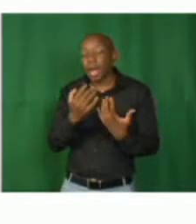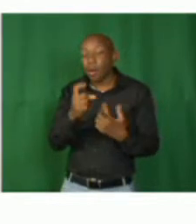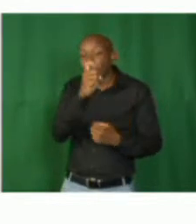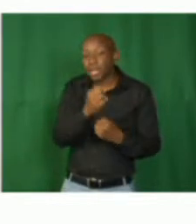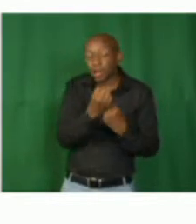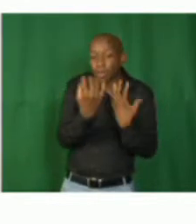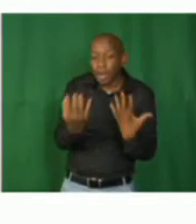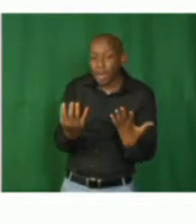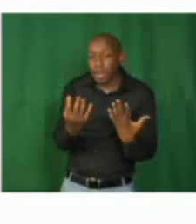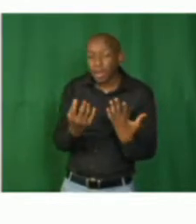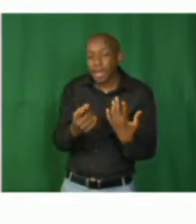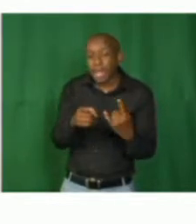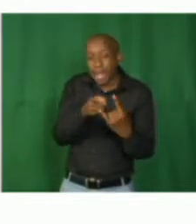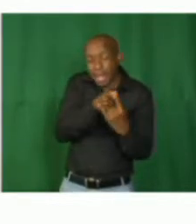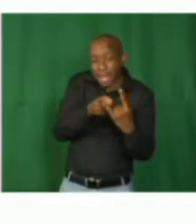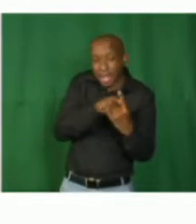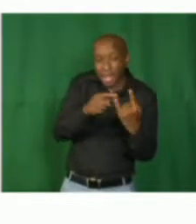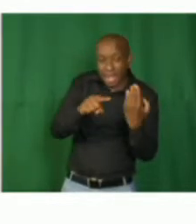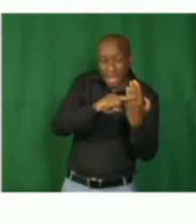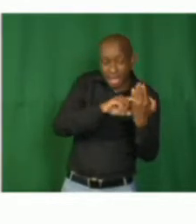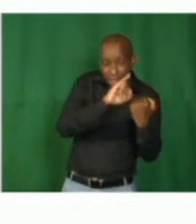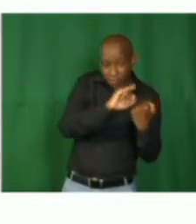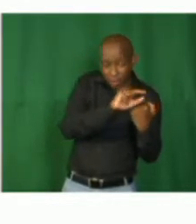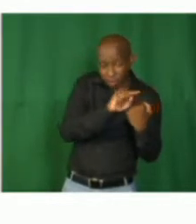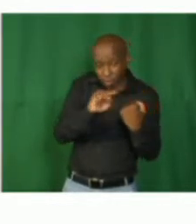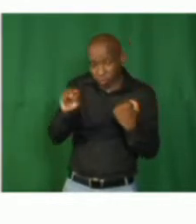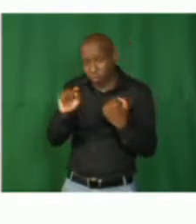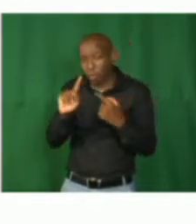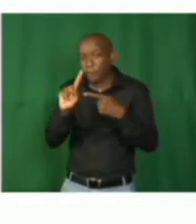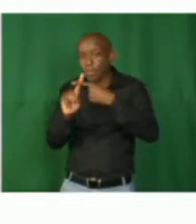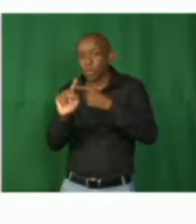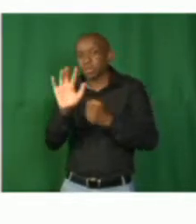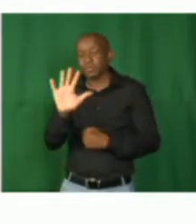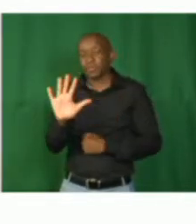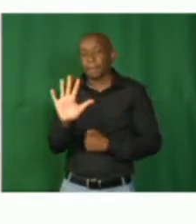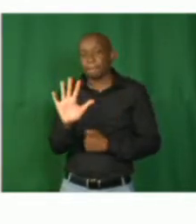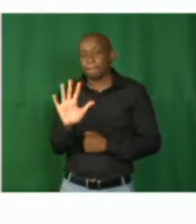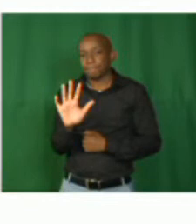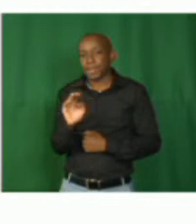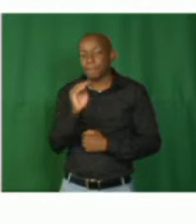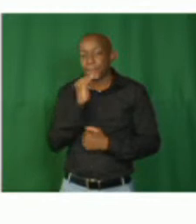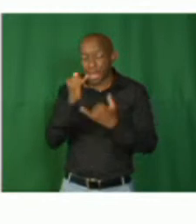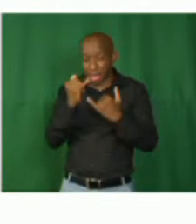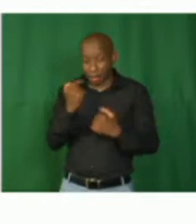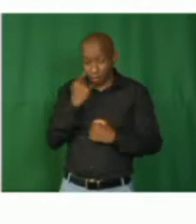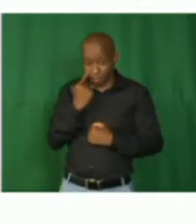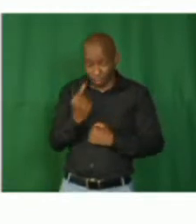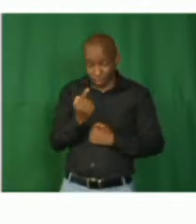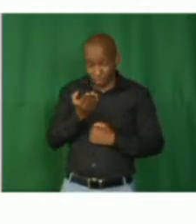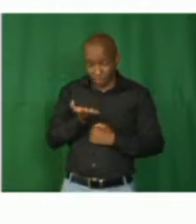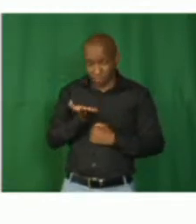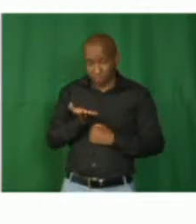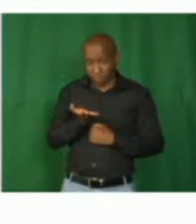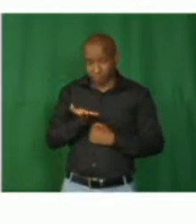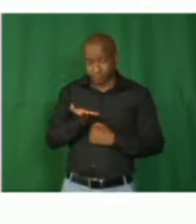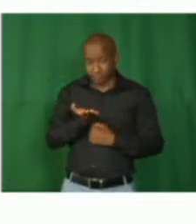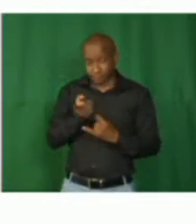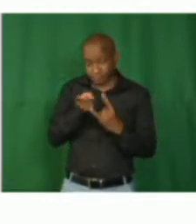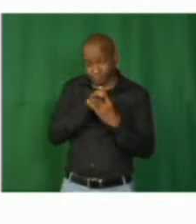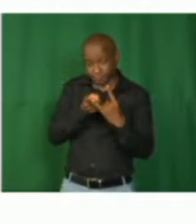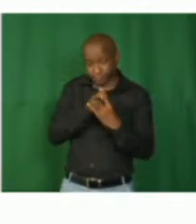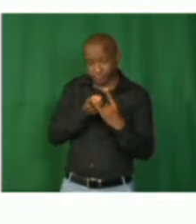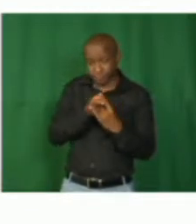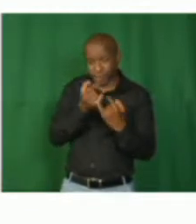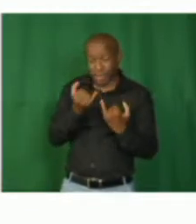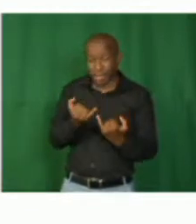of x are ranging from -1 to +5, hence this inequality here. And then now I've also guided